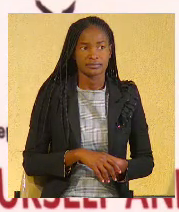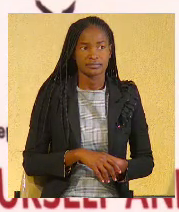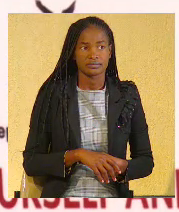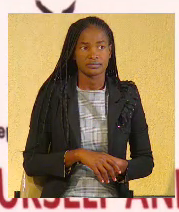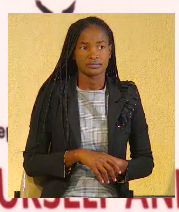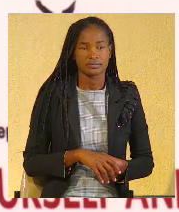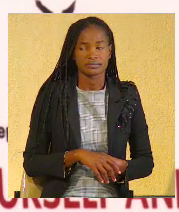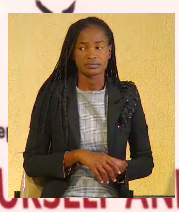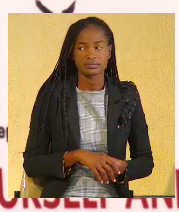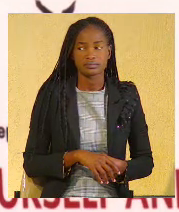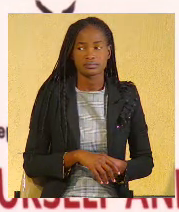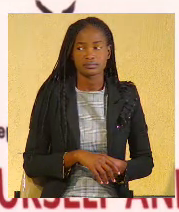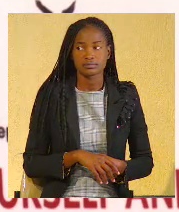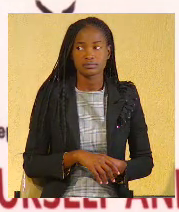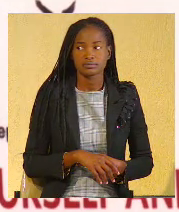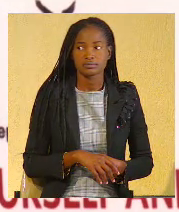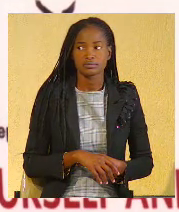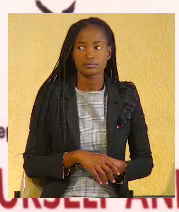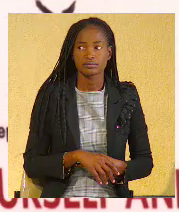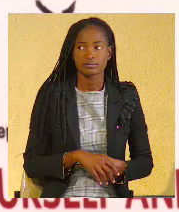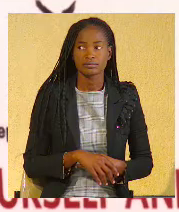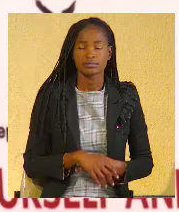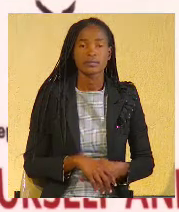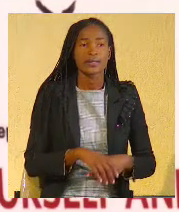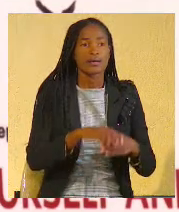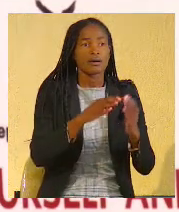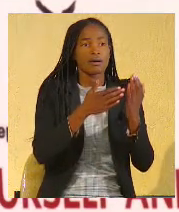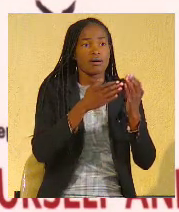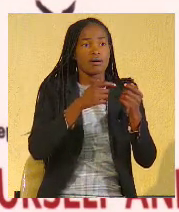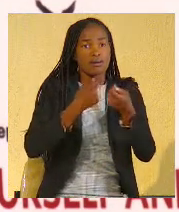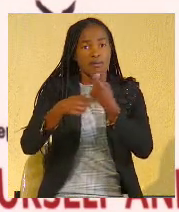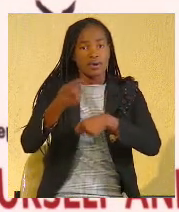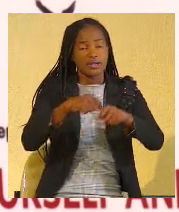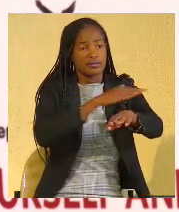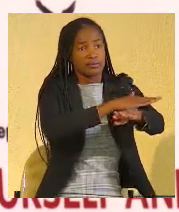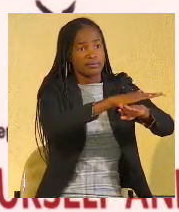Directives relating to reopening of open markets.